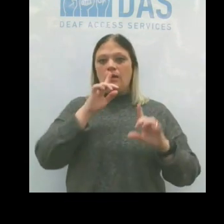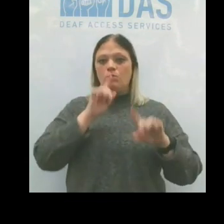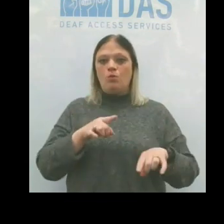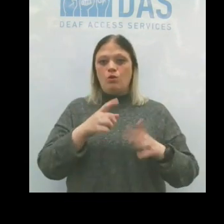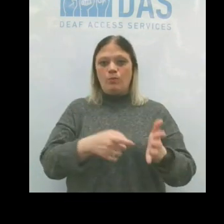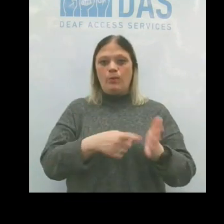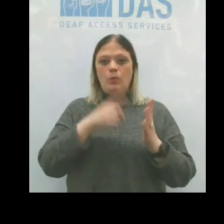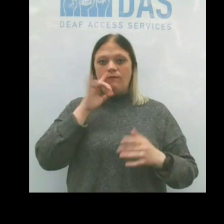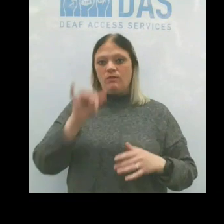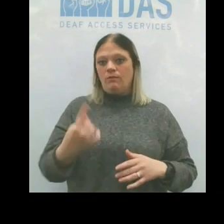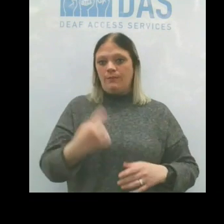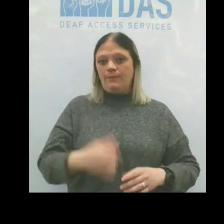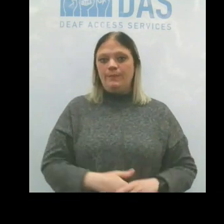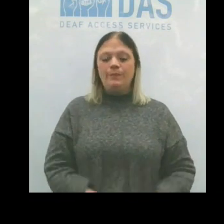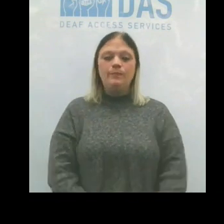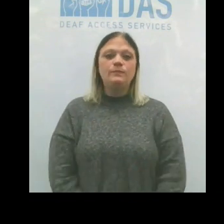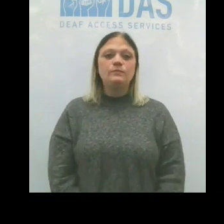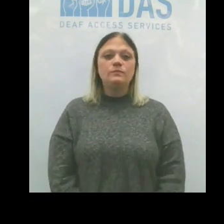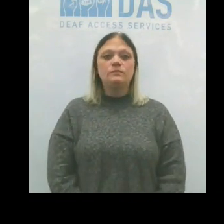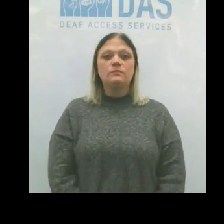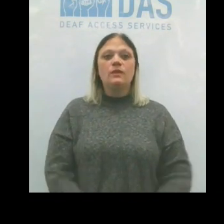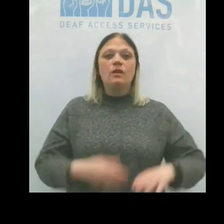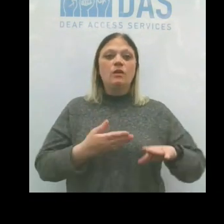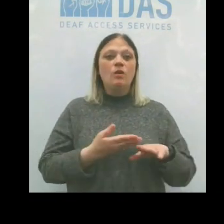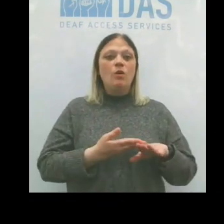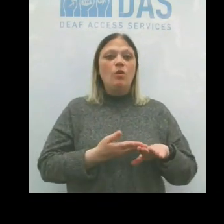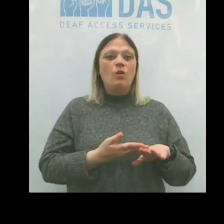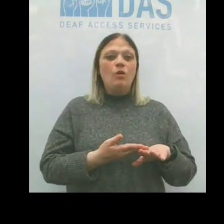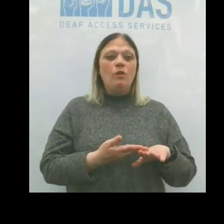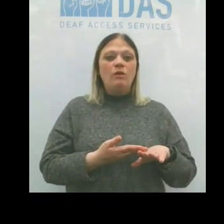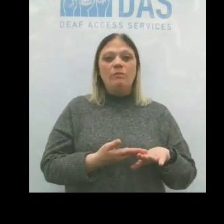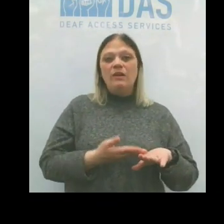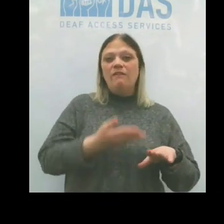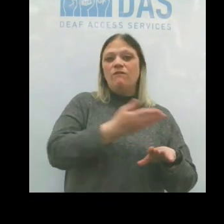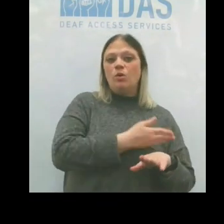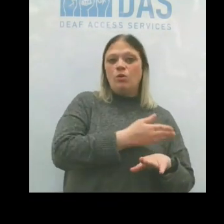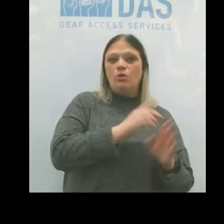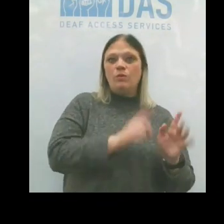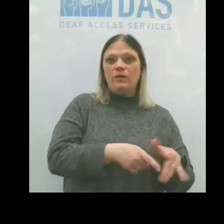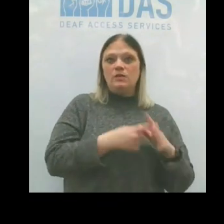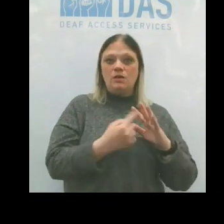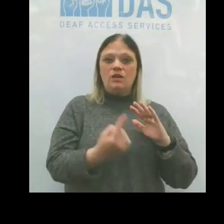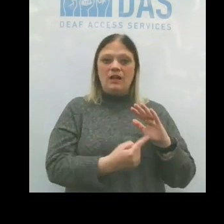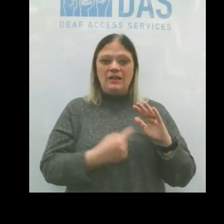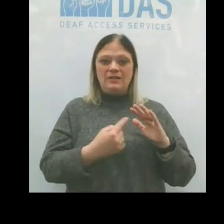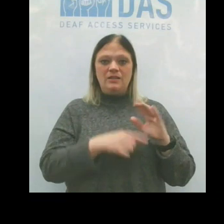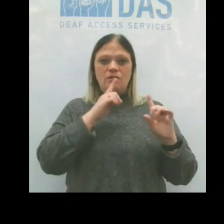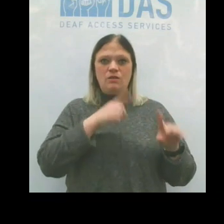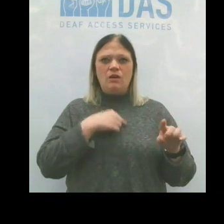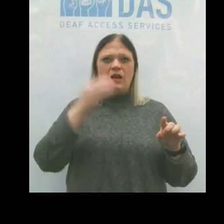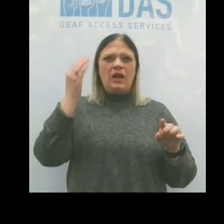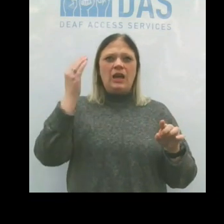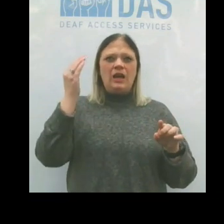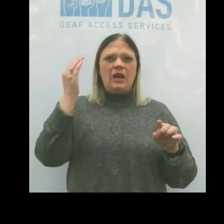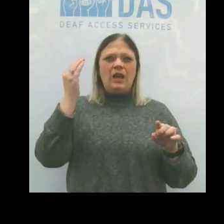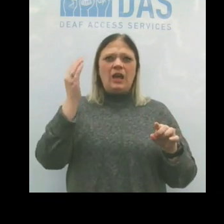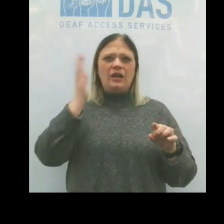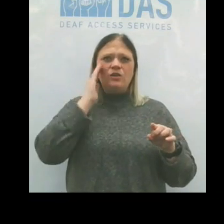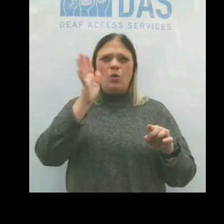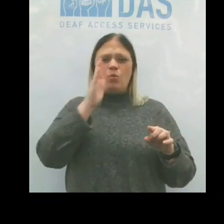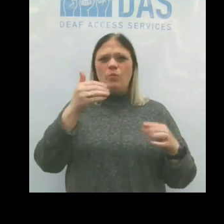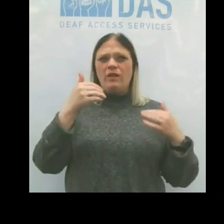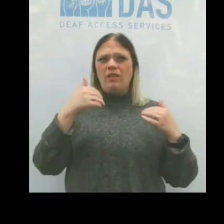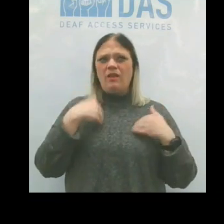that testing. And before you just move in isolation orders, I know there's going to be an important announcement that's coming from the Erie County Medical